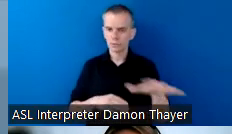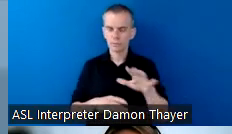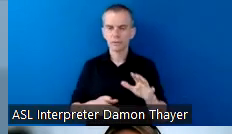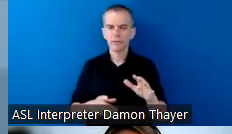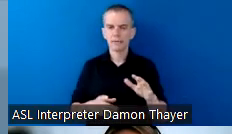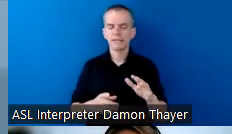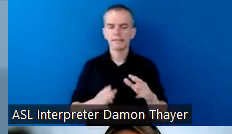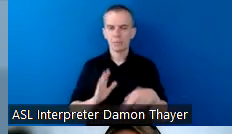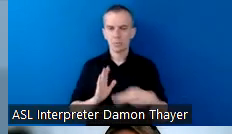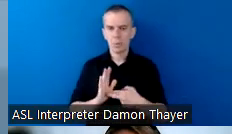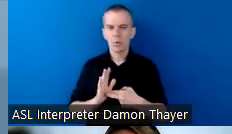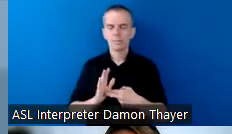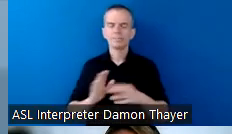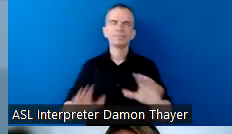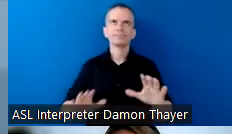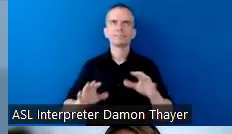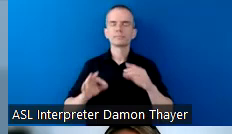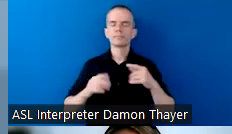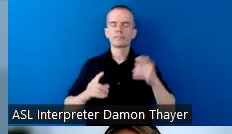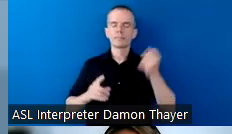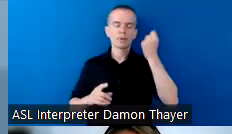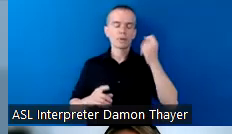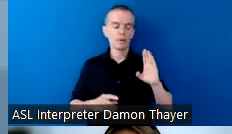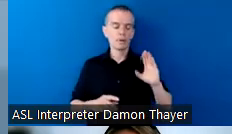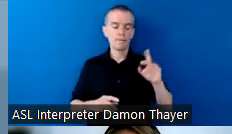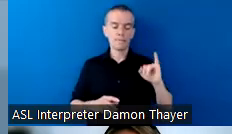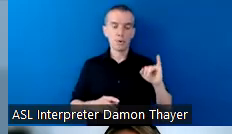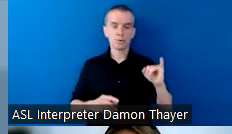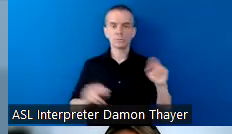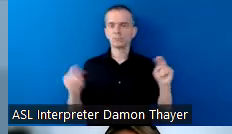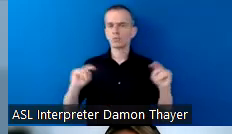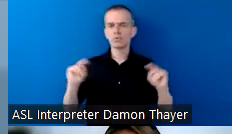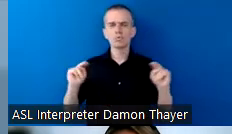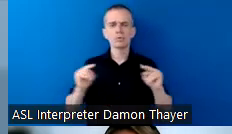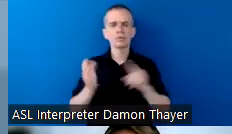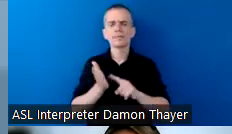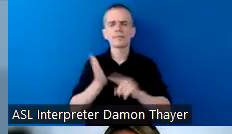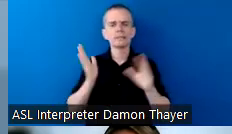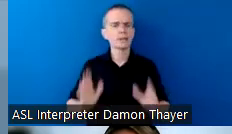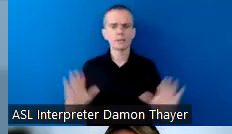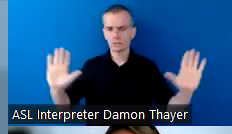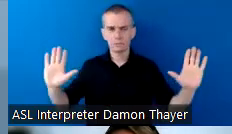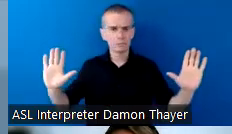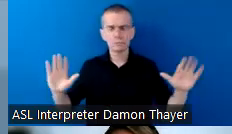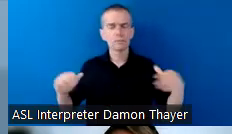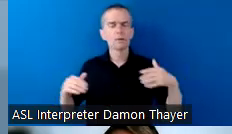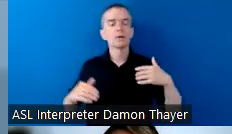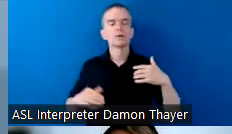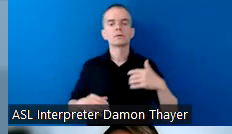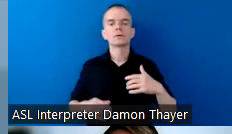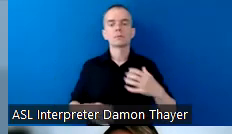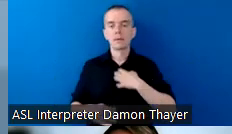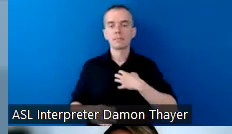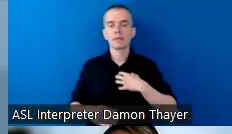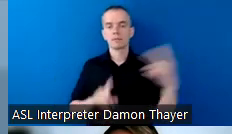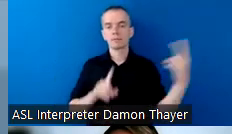should clearly explain that we at BOLI are neutral third-party investigators. Okay, when we receive complaints